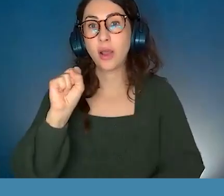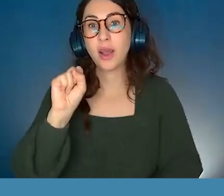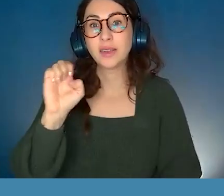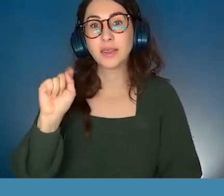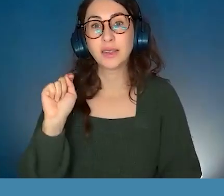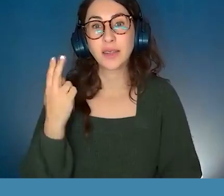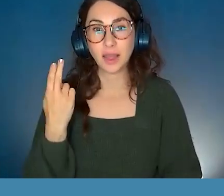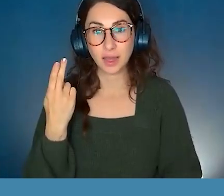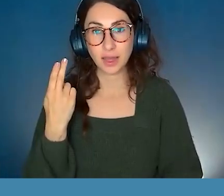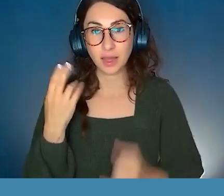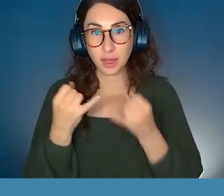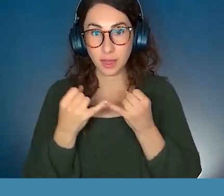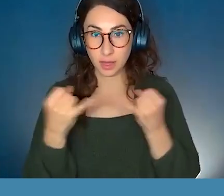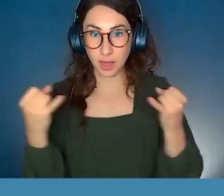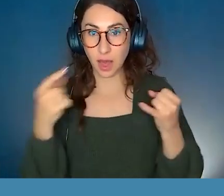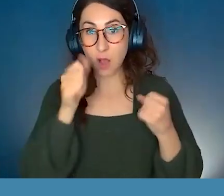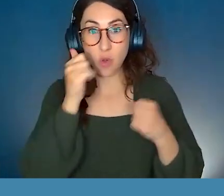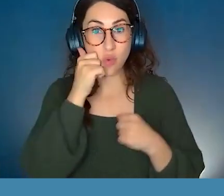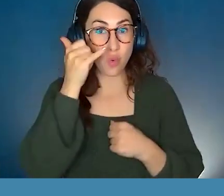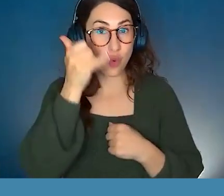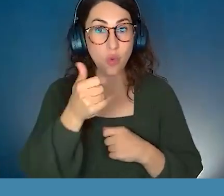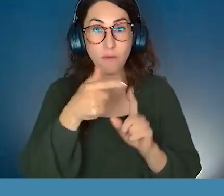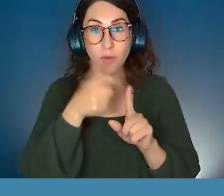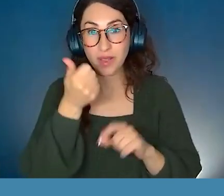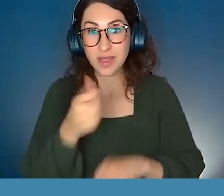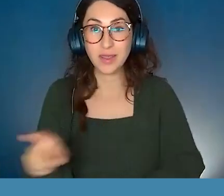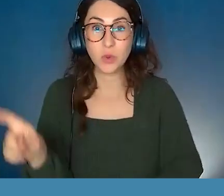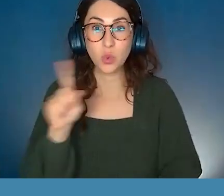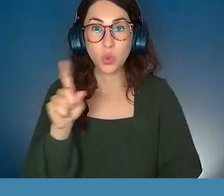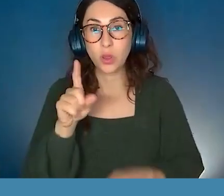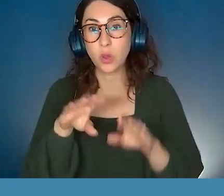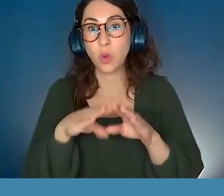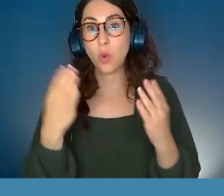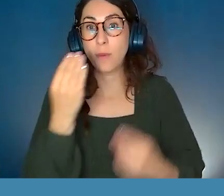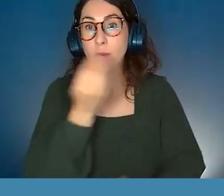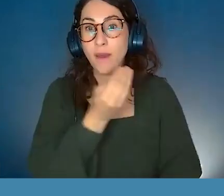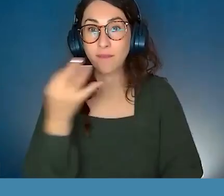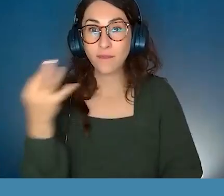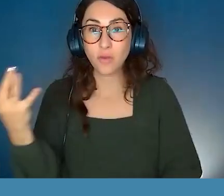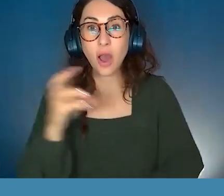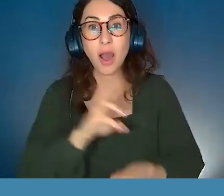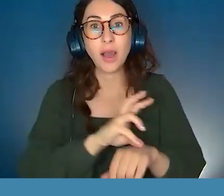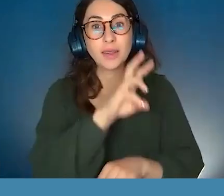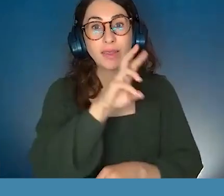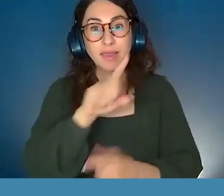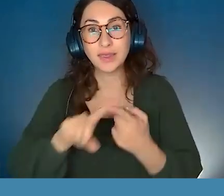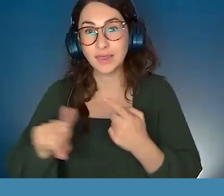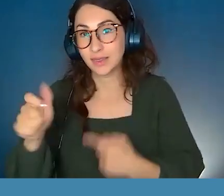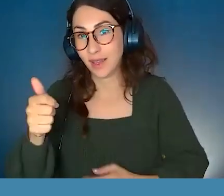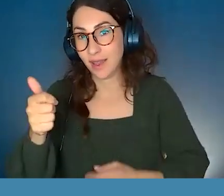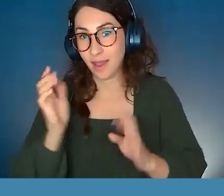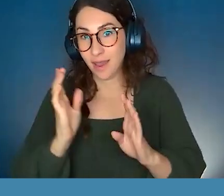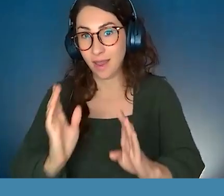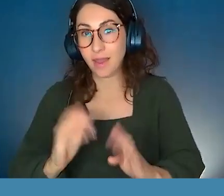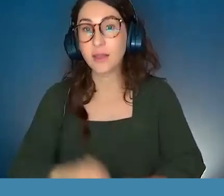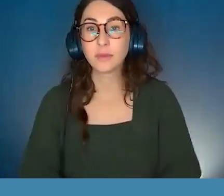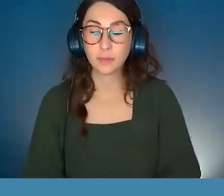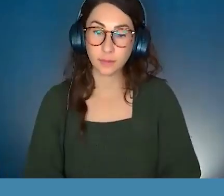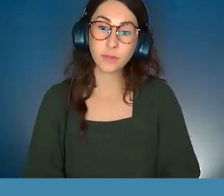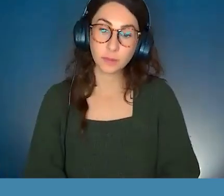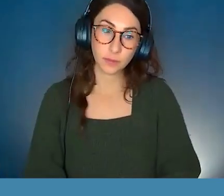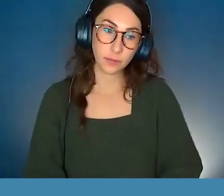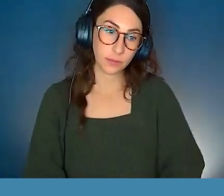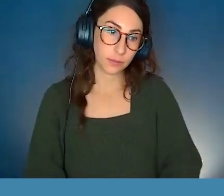it anywhere in Florida that you reside, Monday through Friday from 6 to 10 at night. But that's just one example of a warm line here